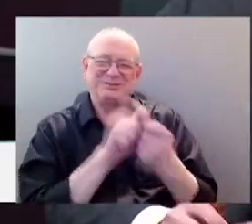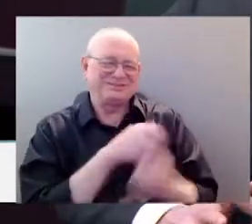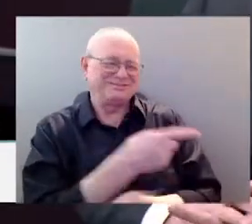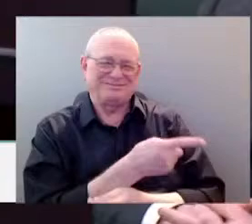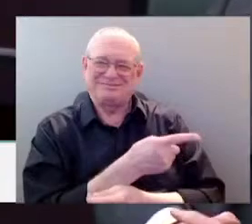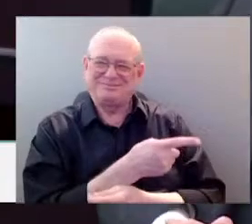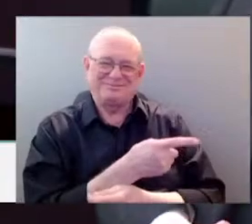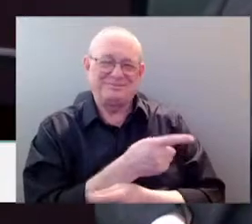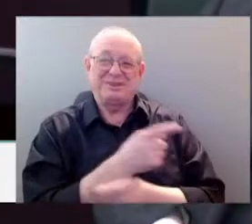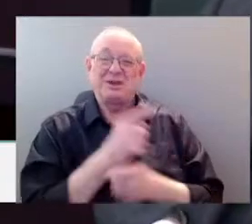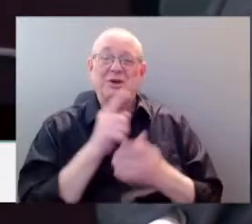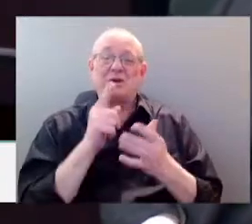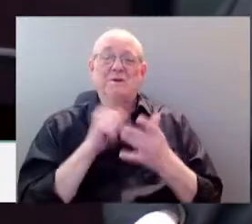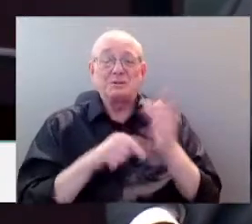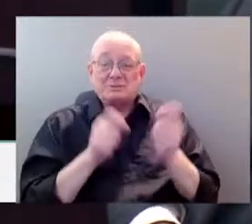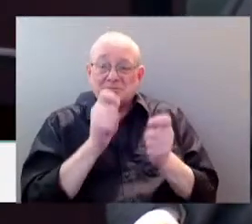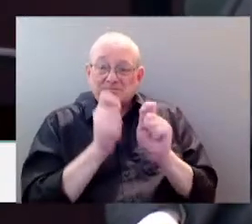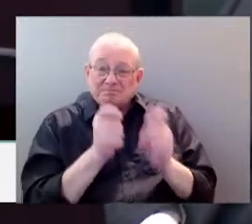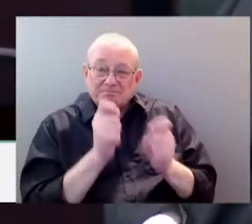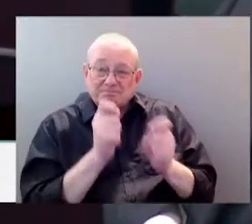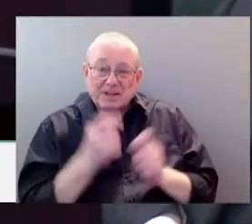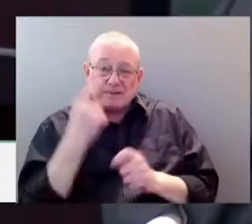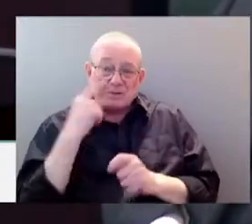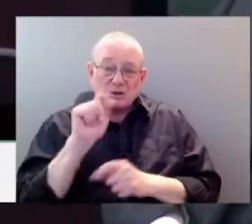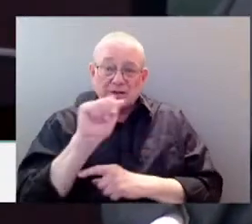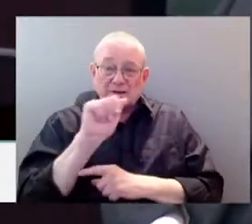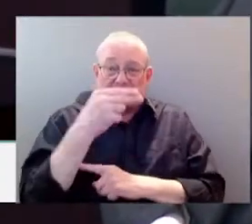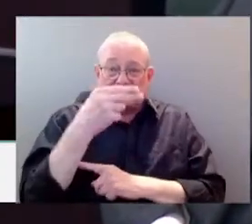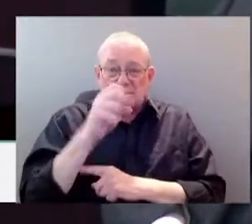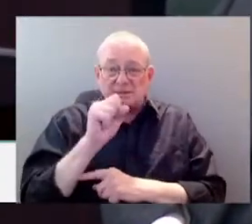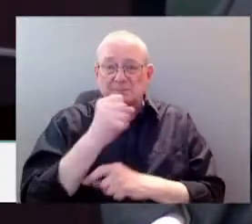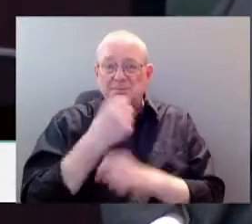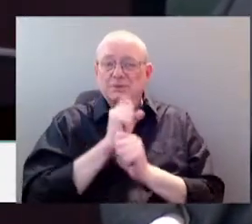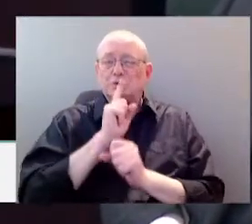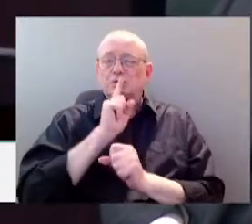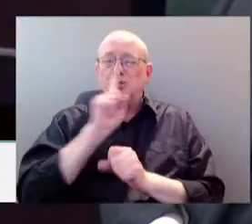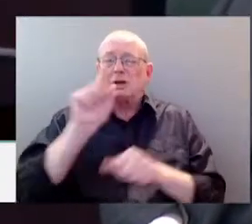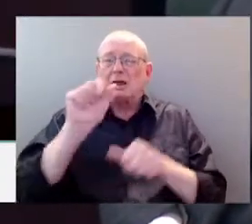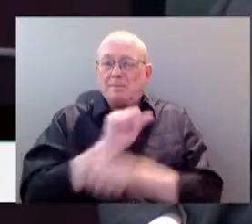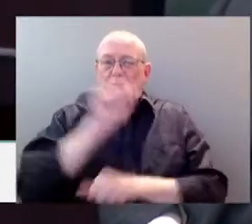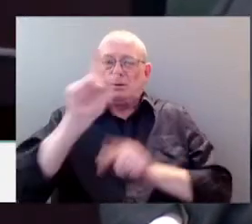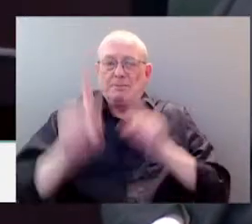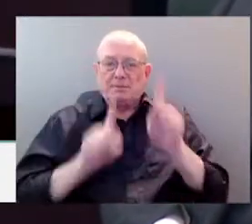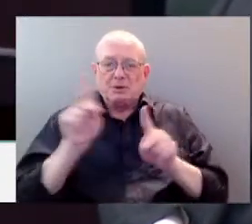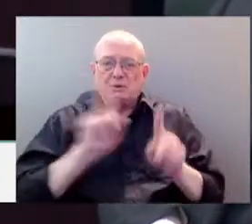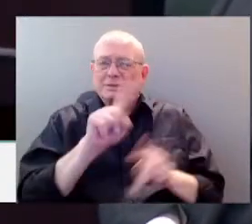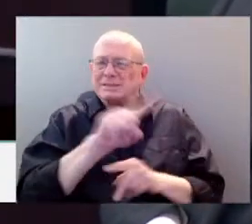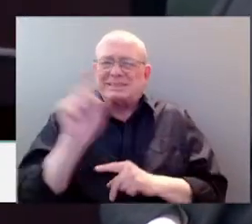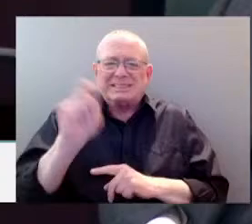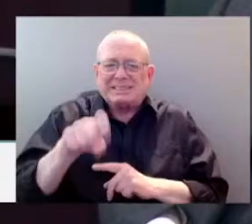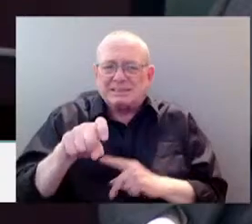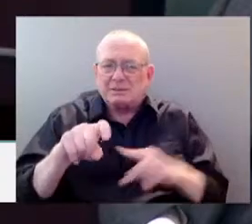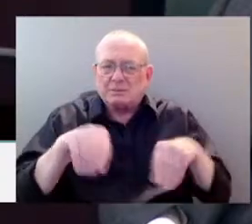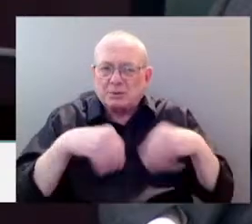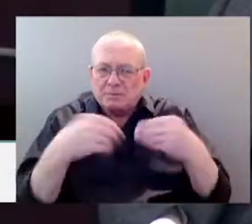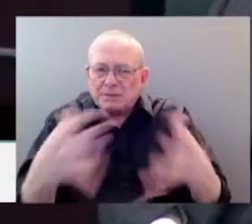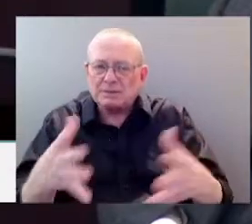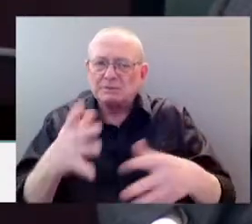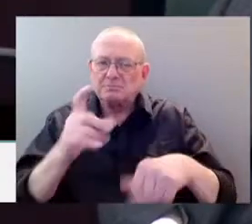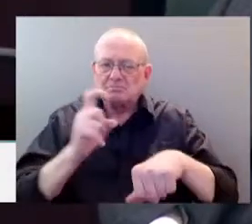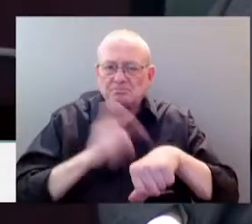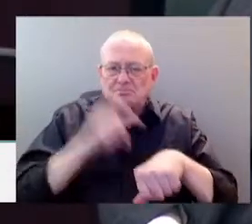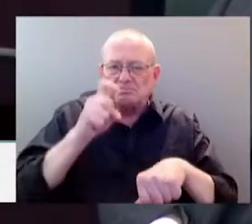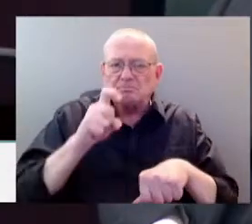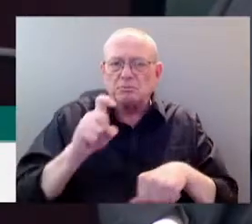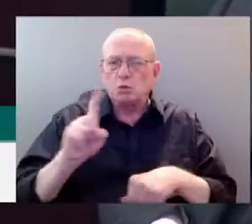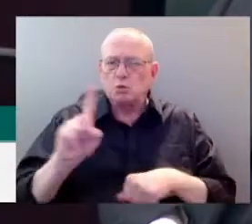albertans get the services and the programs they need in a timely fashion in the locations that is accessible to